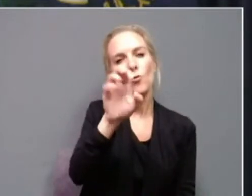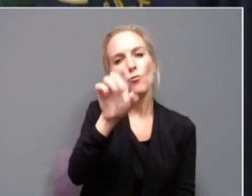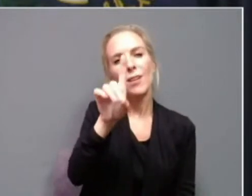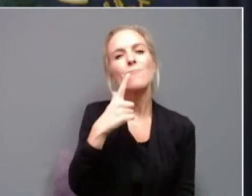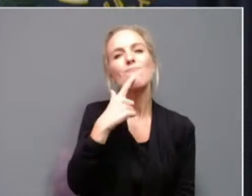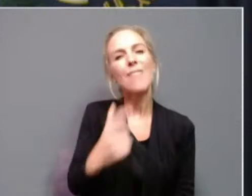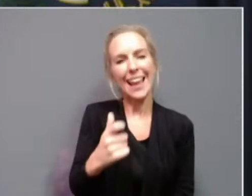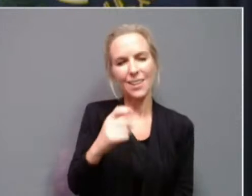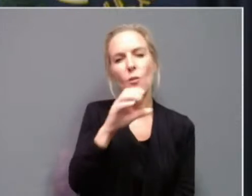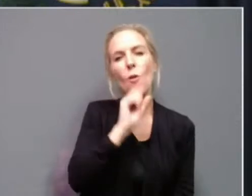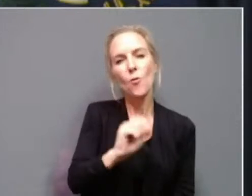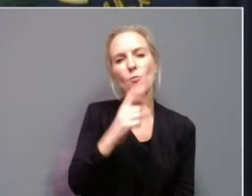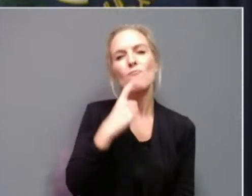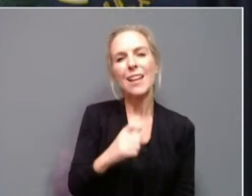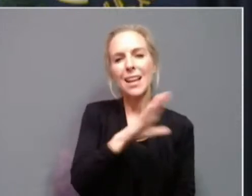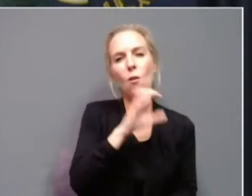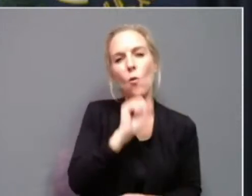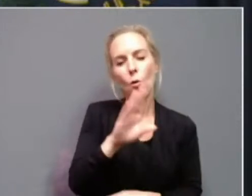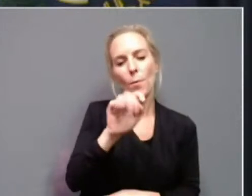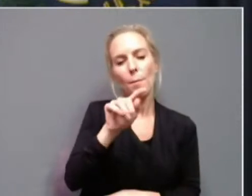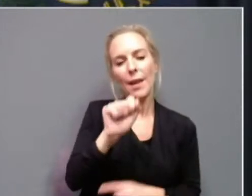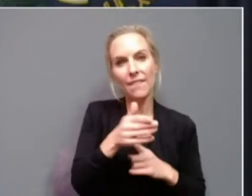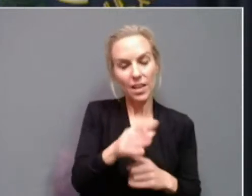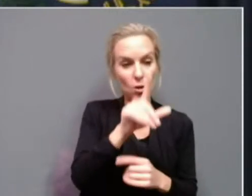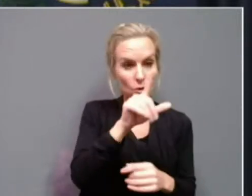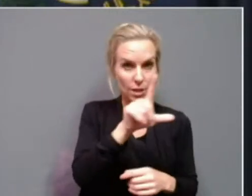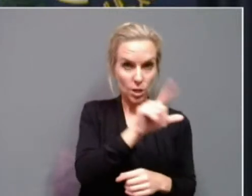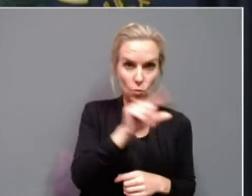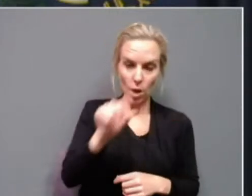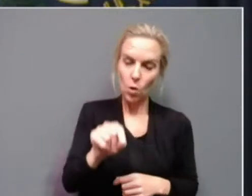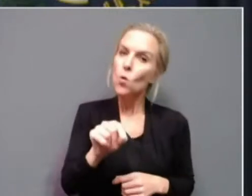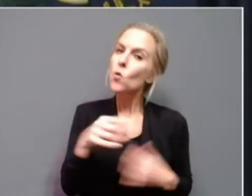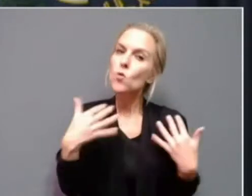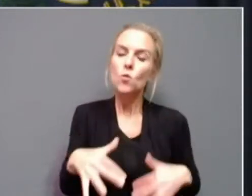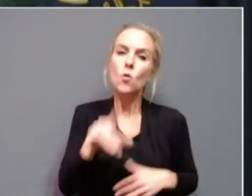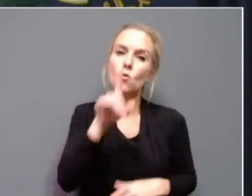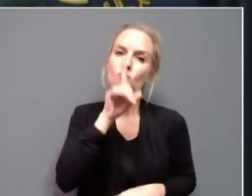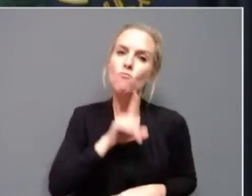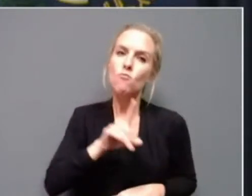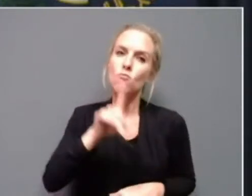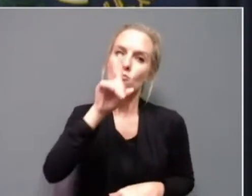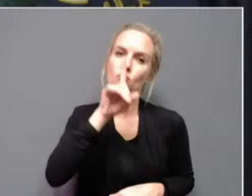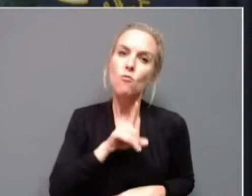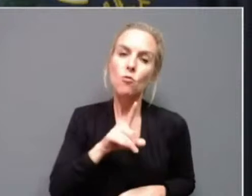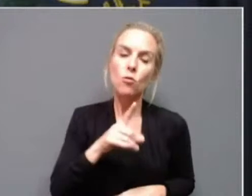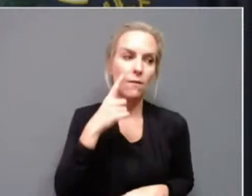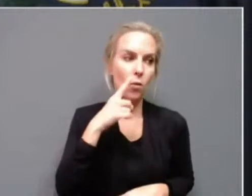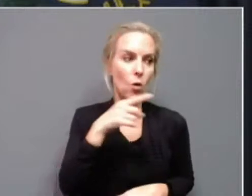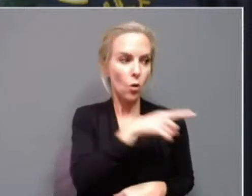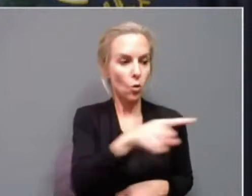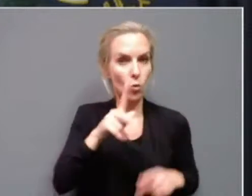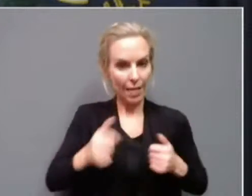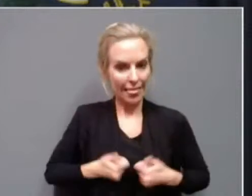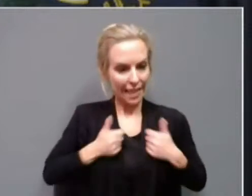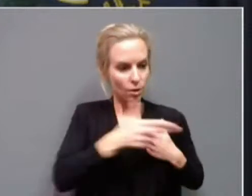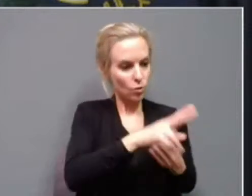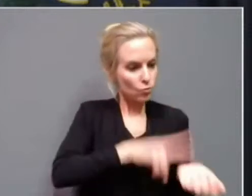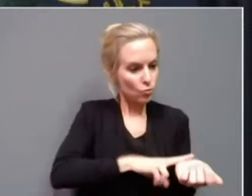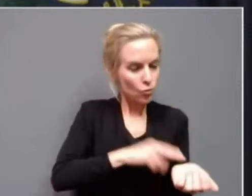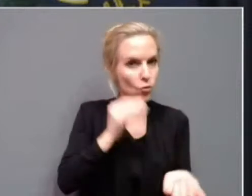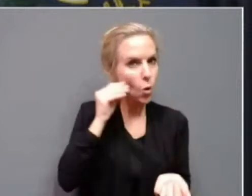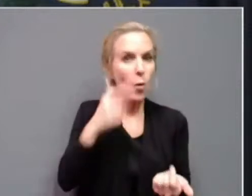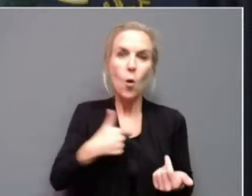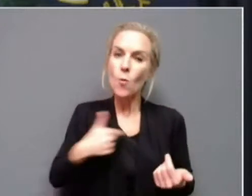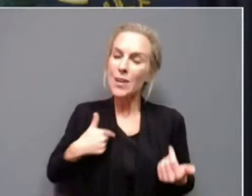in 2020, it was incredibly lonely for people in nursing homes, despite our very best efforts on trying to keep them engaged and entertained.